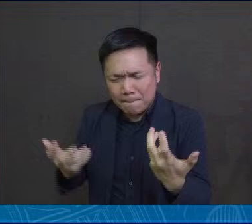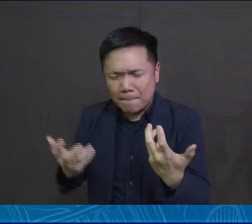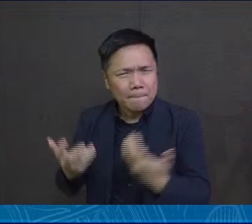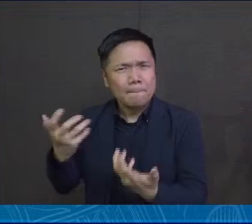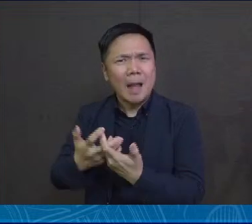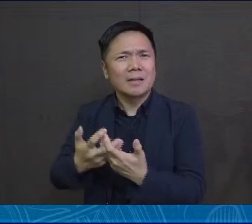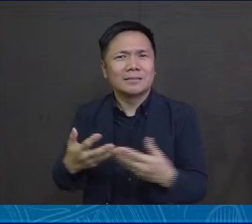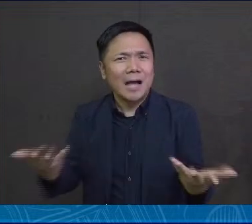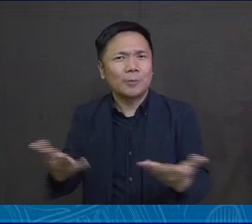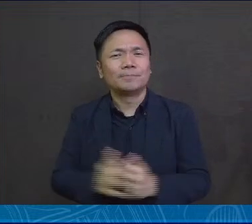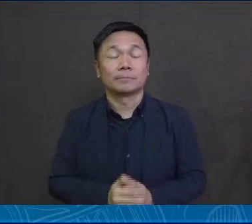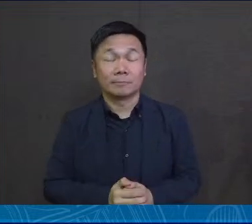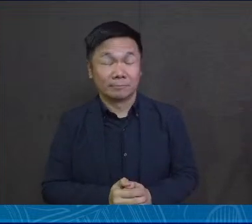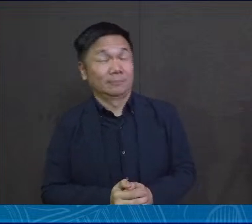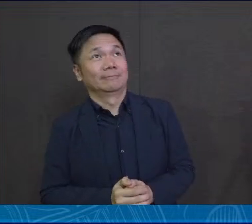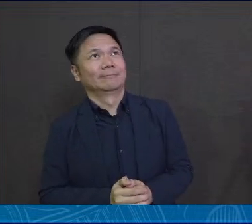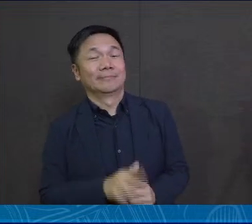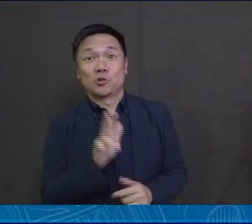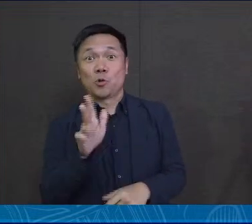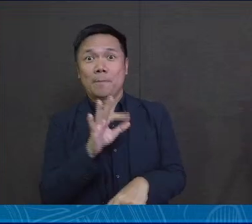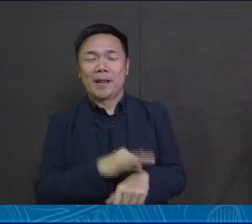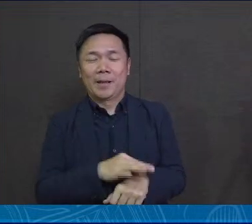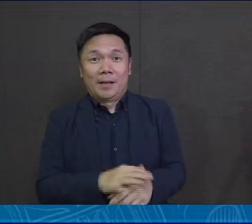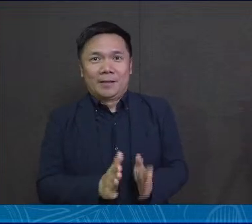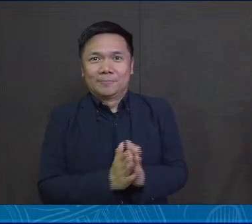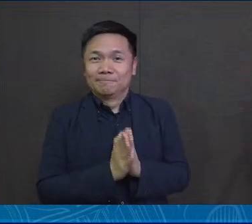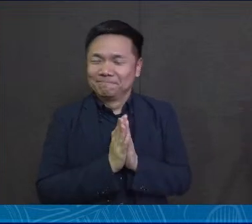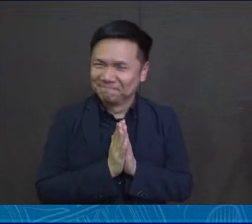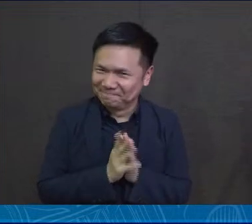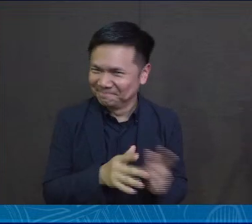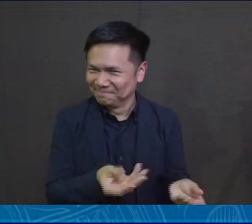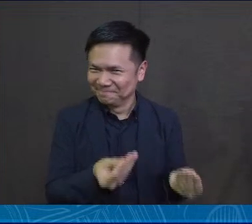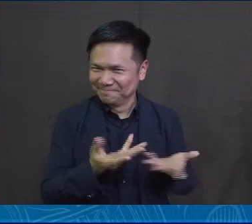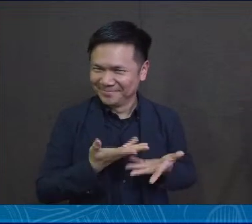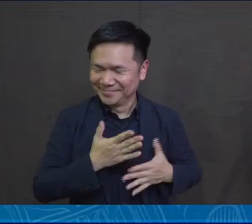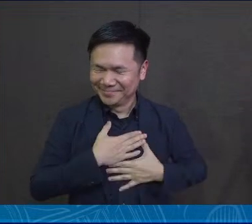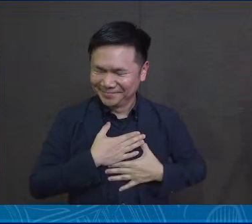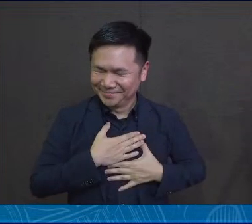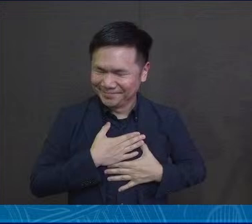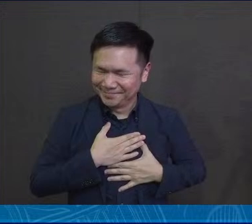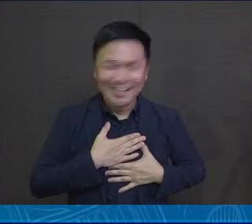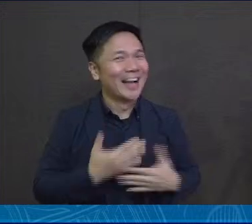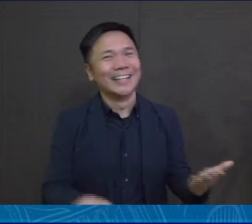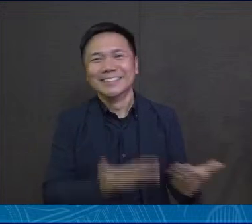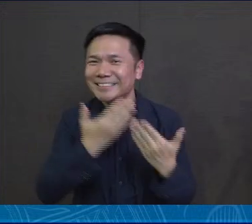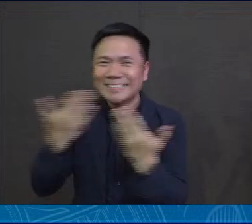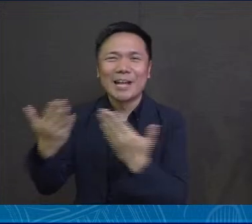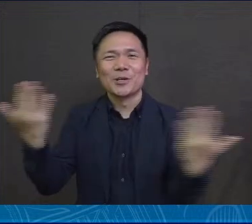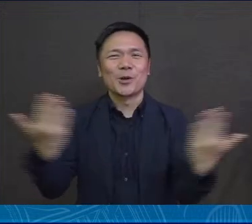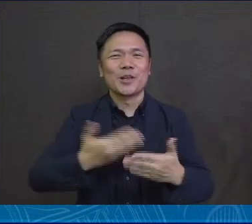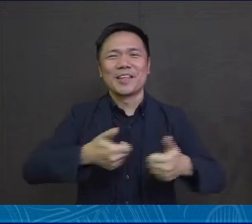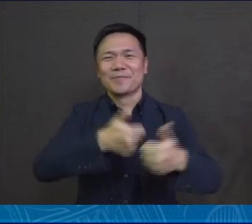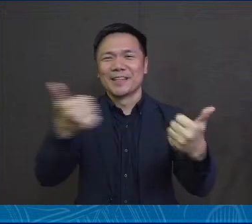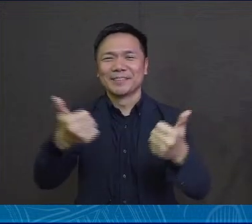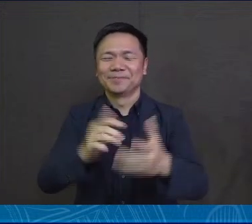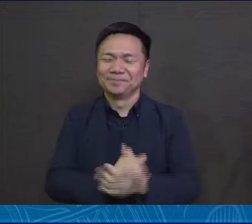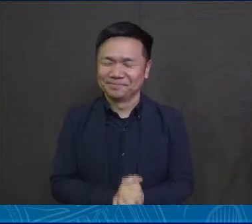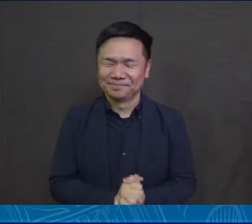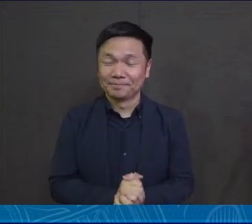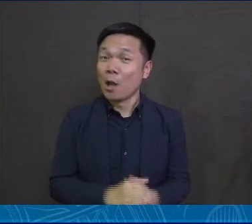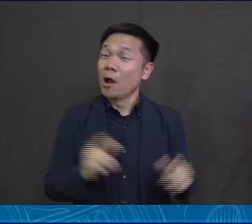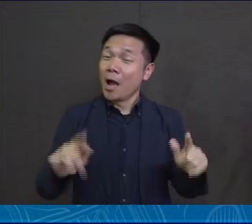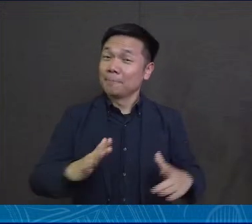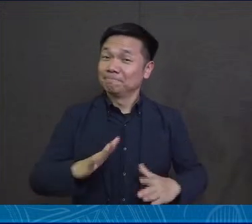Oh, lovely. I feel like, I'm in Senate estimates. Good evening, everybody, and it is a pleasure to be on